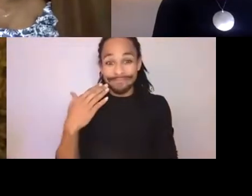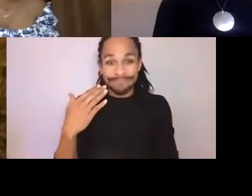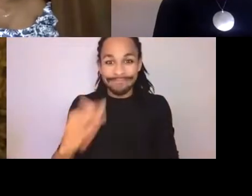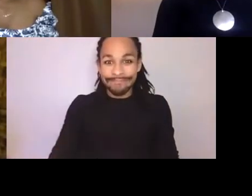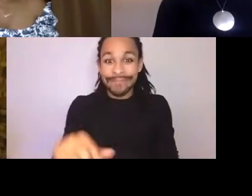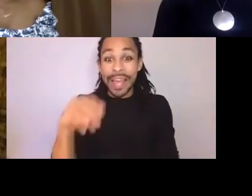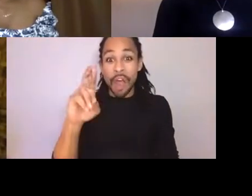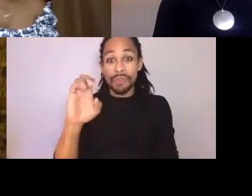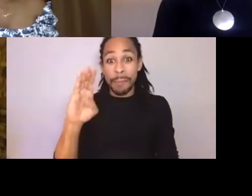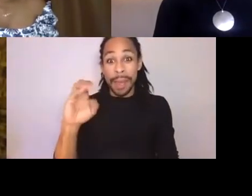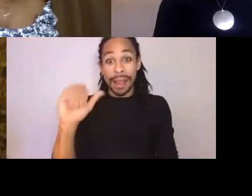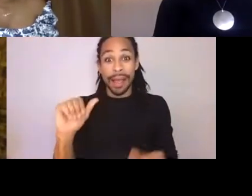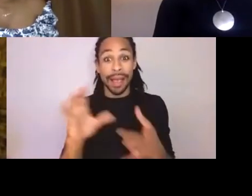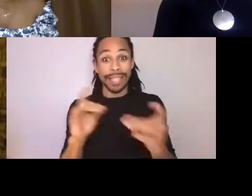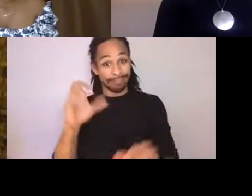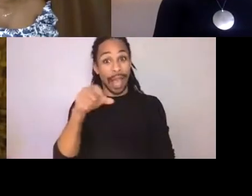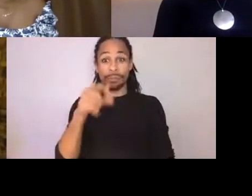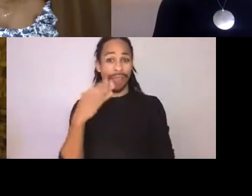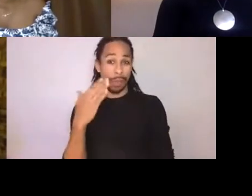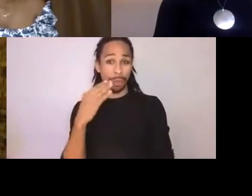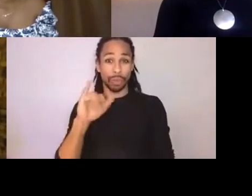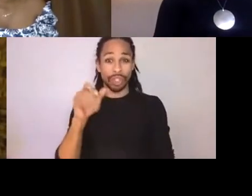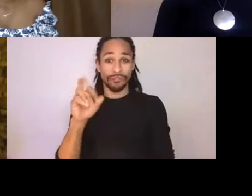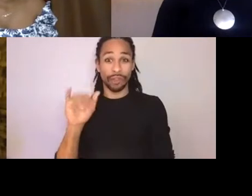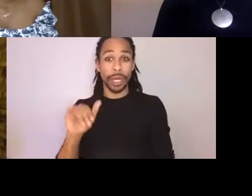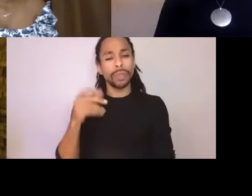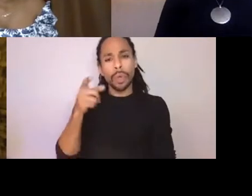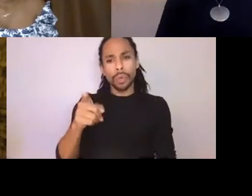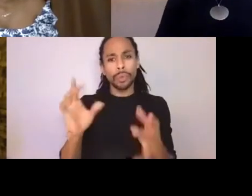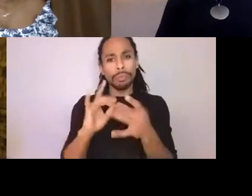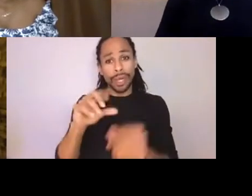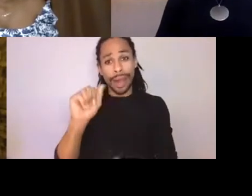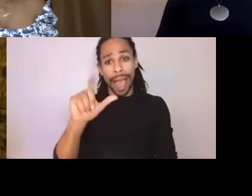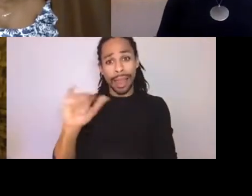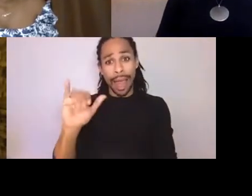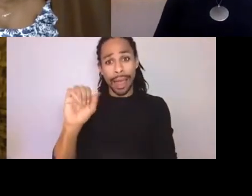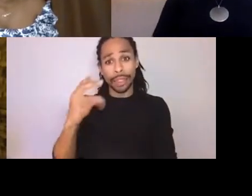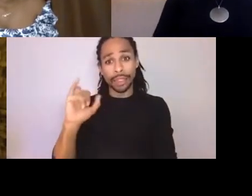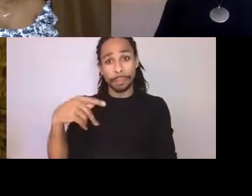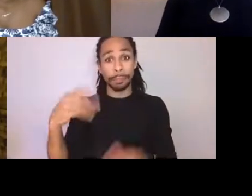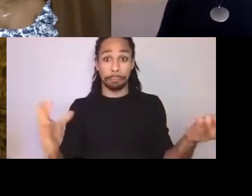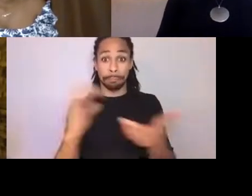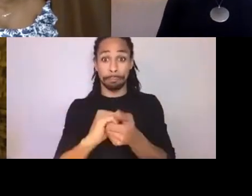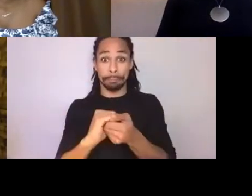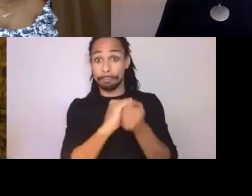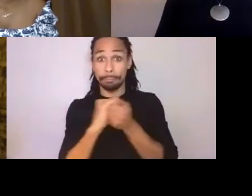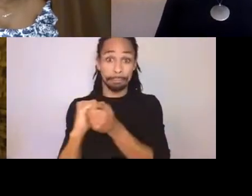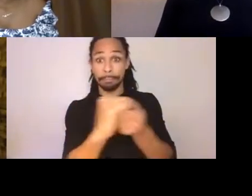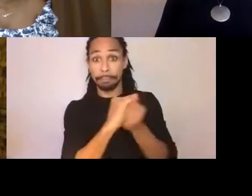was allyship, and you know what that means. And I know we talked a little bit about that in preparation. So Natalia, I know that you'd